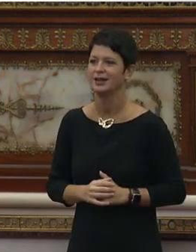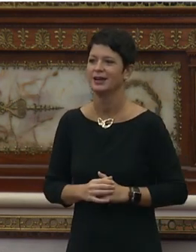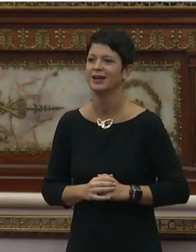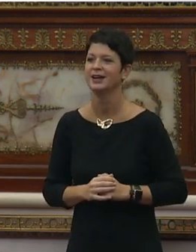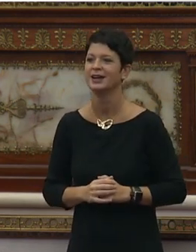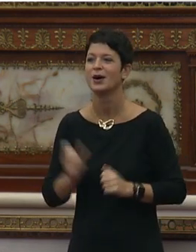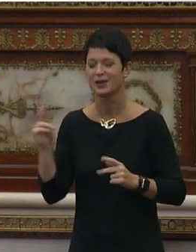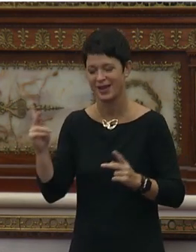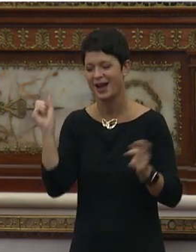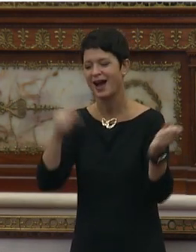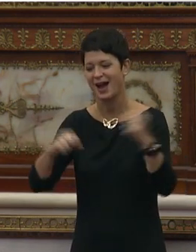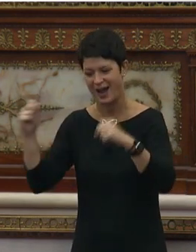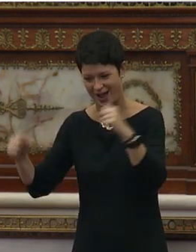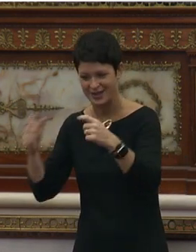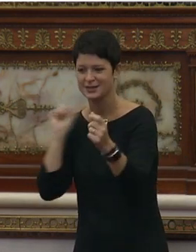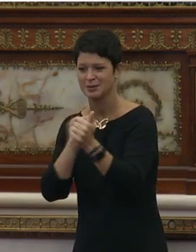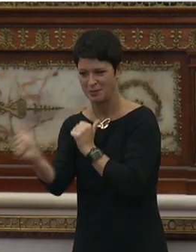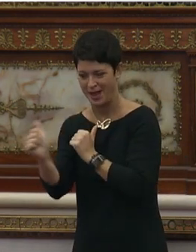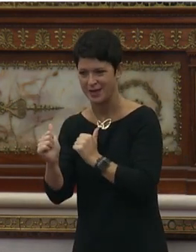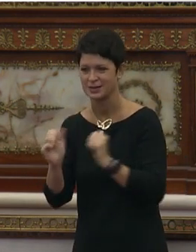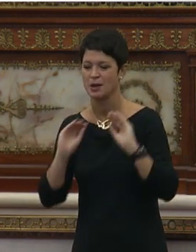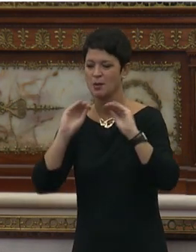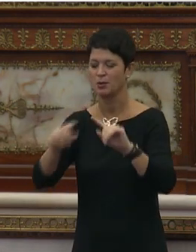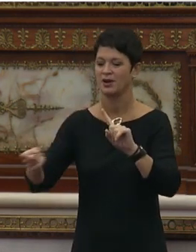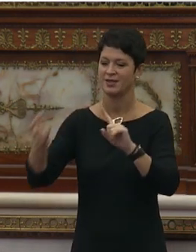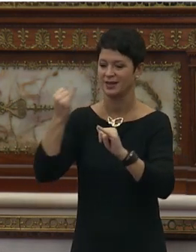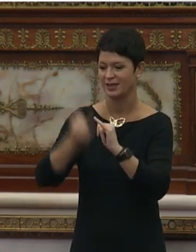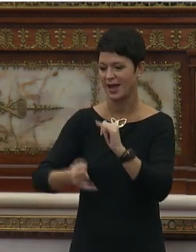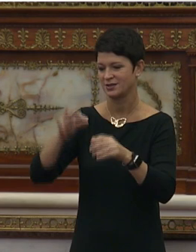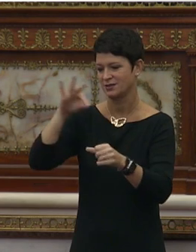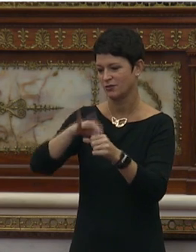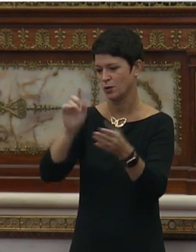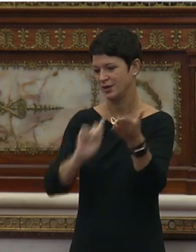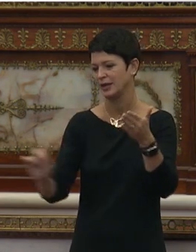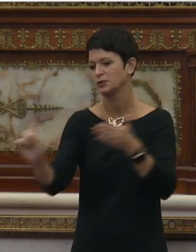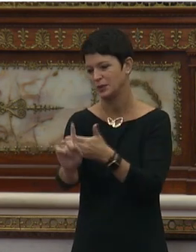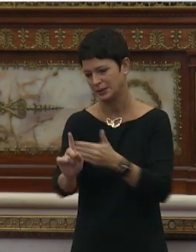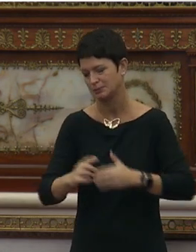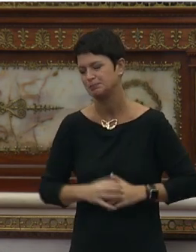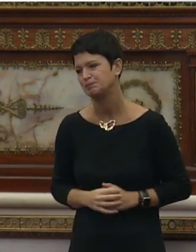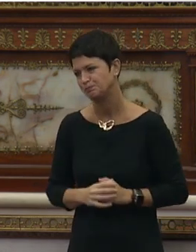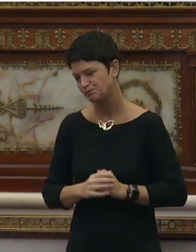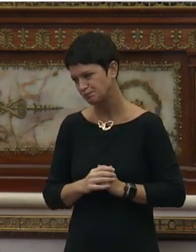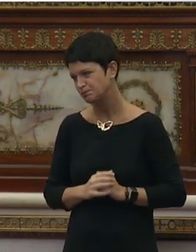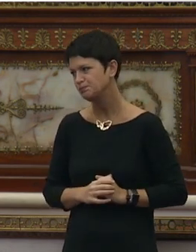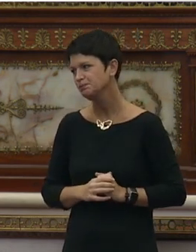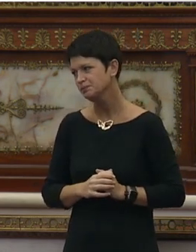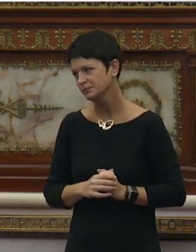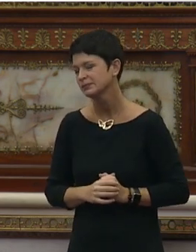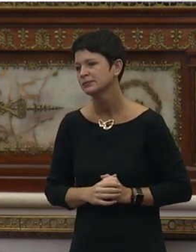The ayes have it. These bills will be placed on our first reading calendar for today.